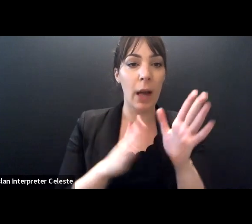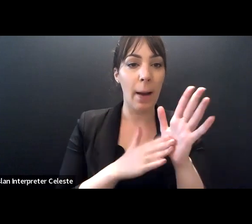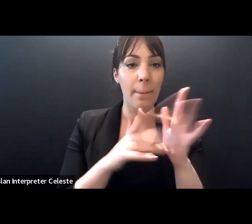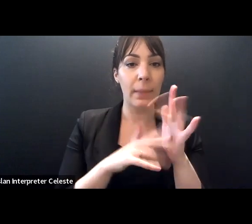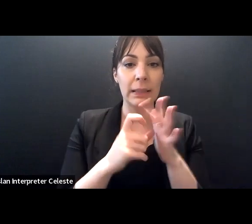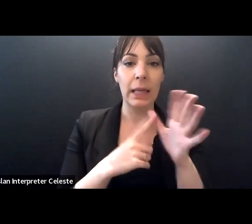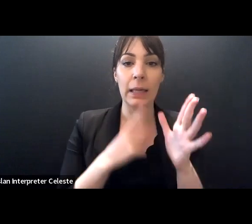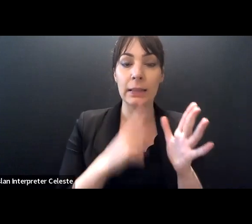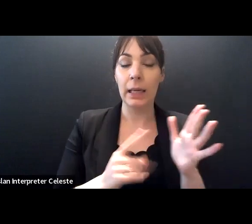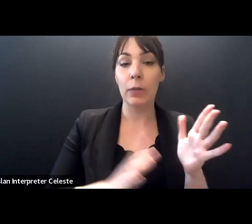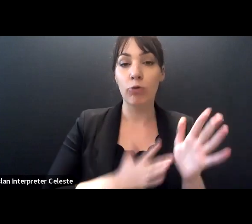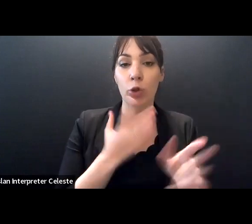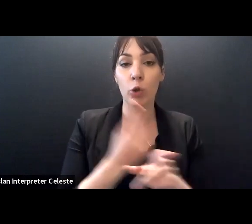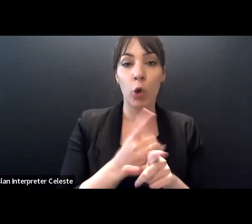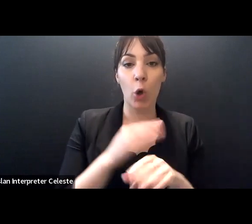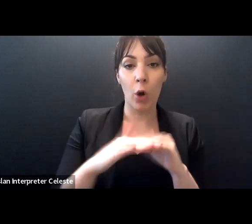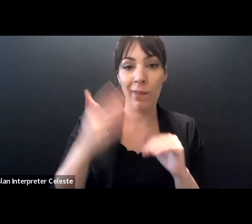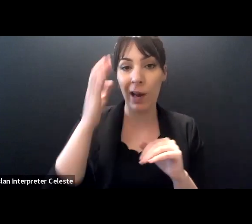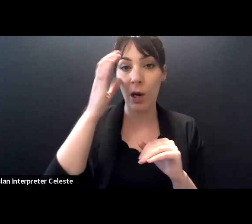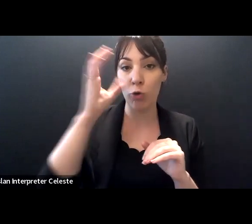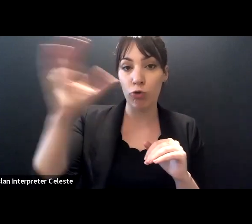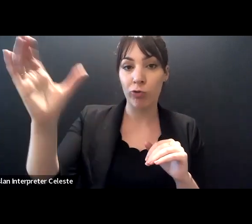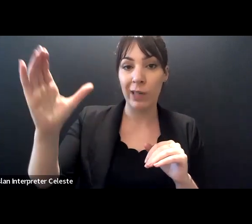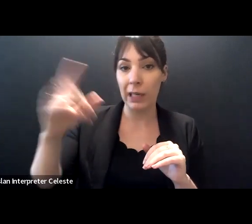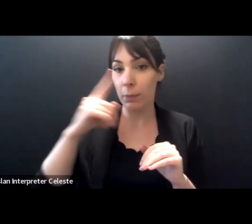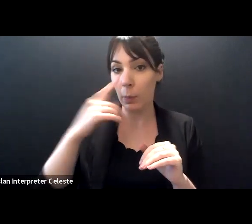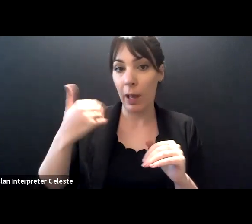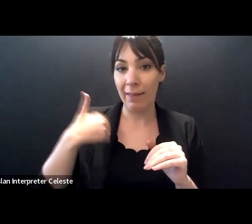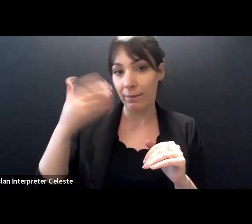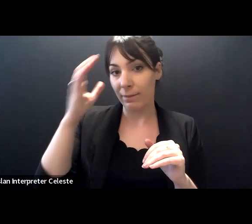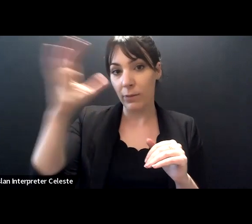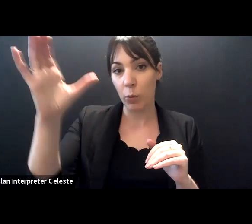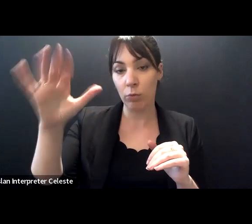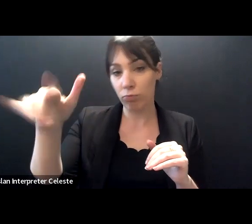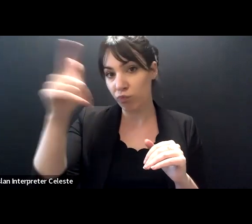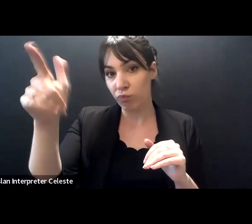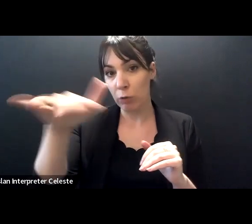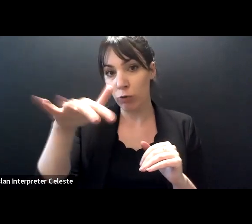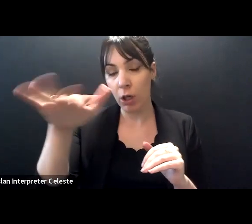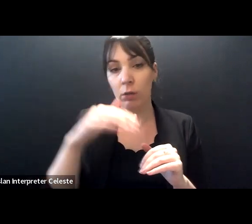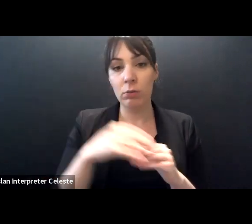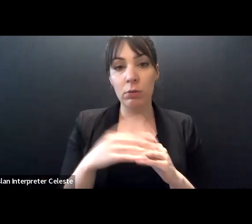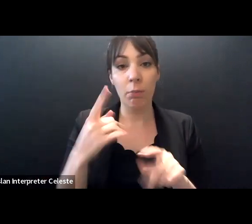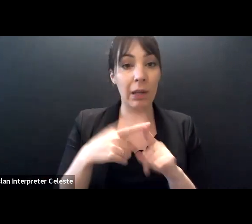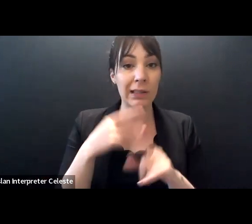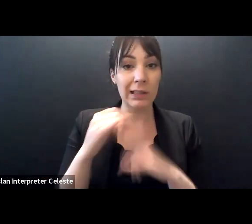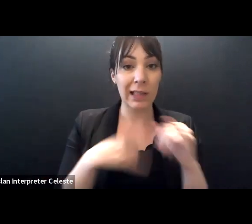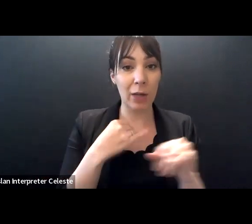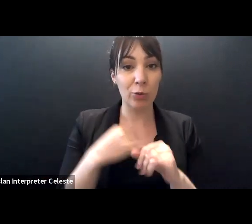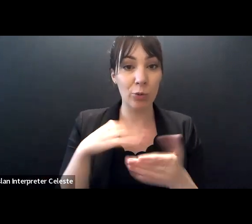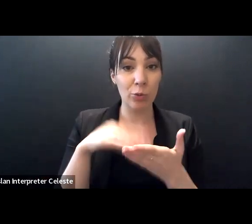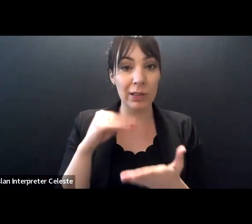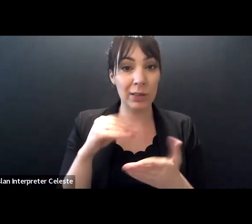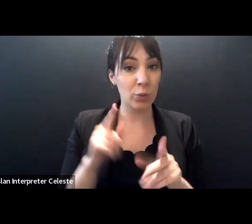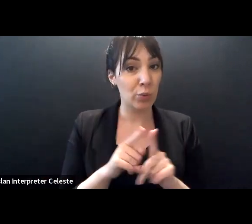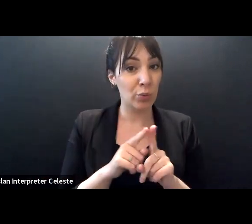outback and remote areas. And this has also really sort of taught us about international students who couldn't come to Australia to study. So this has